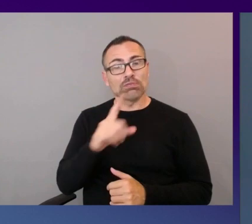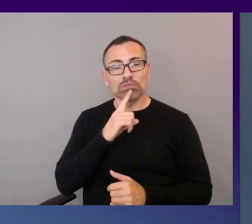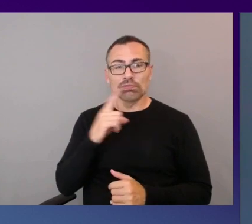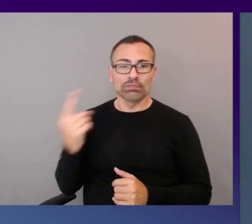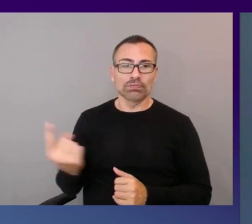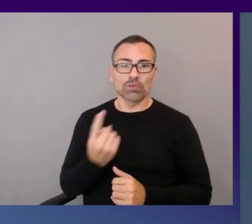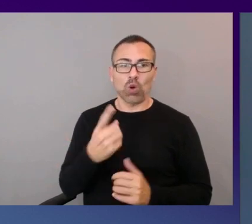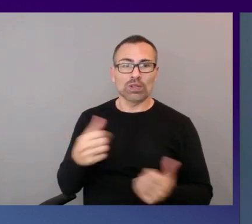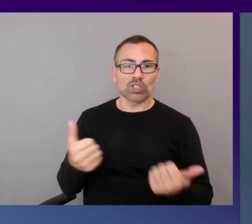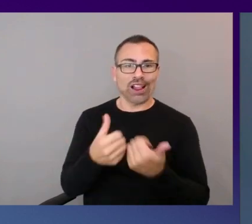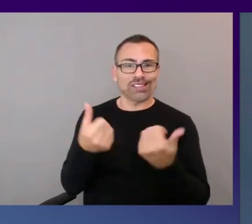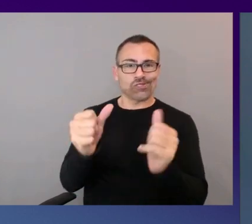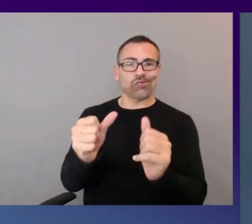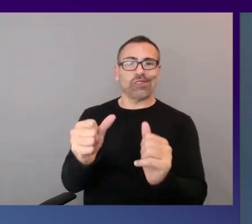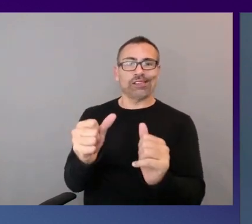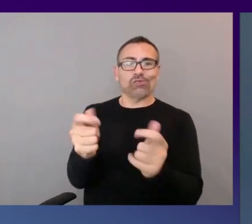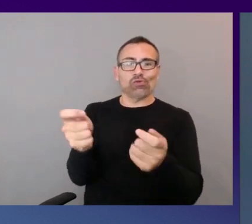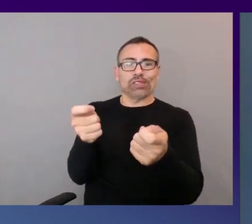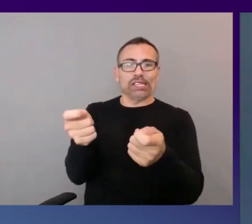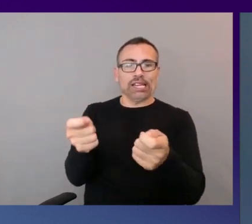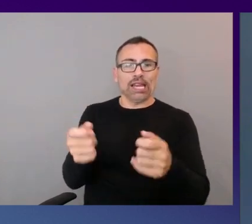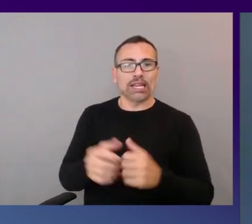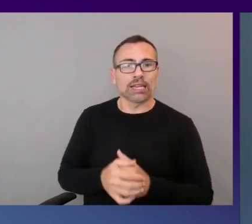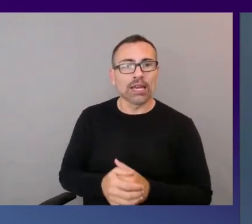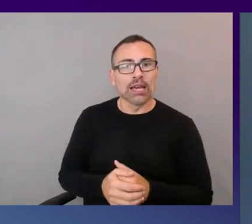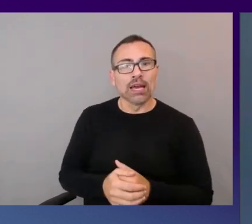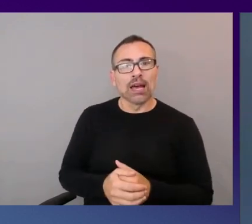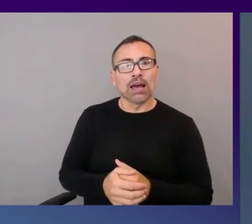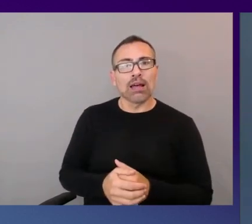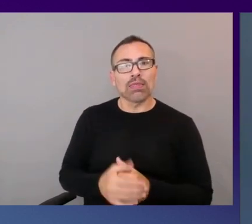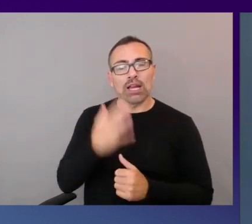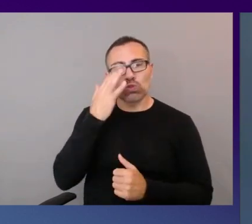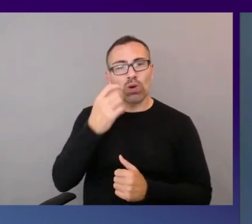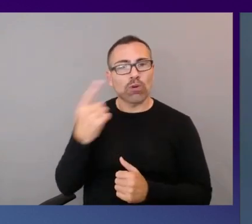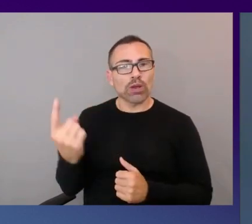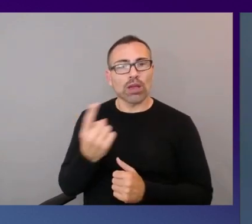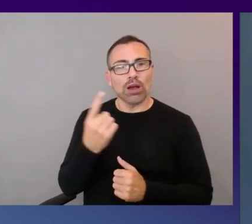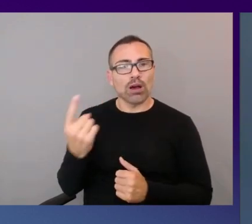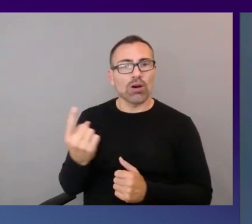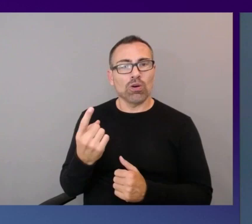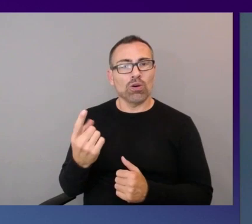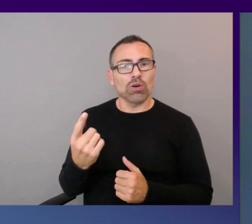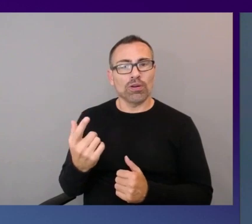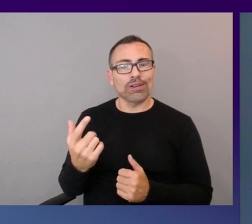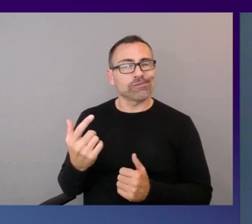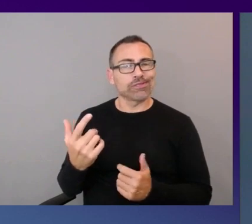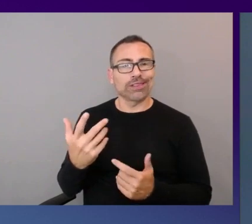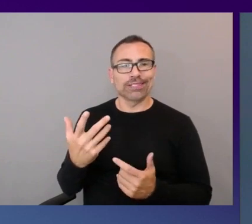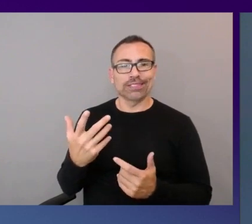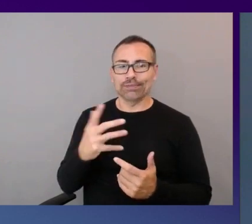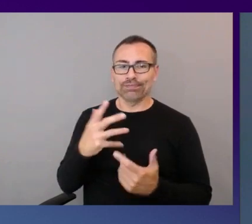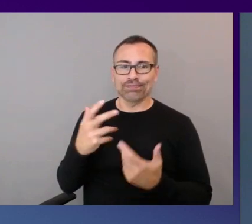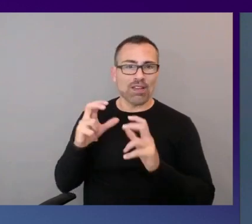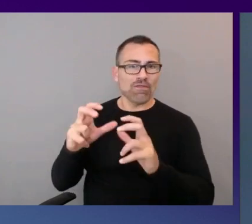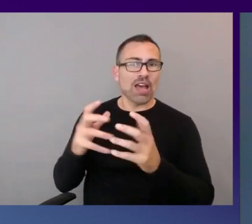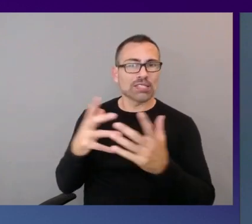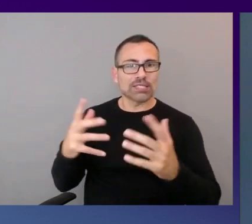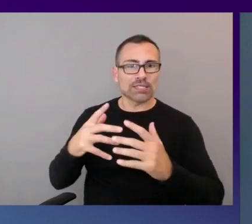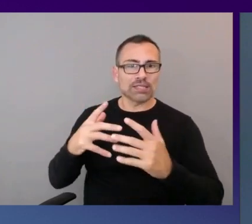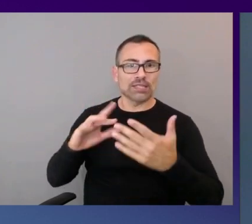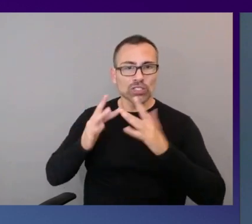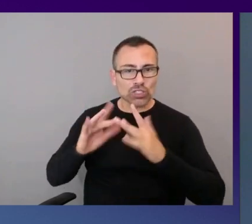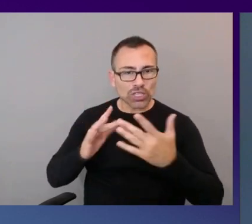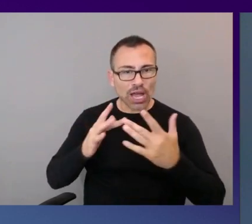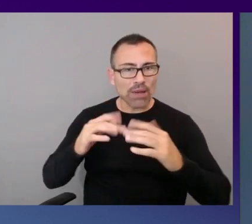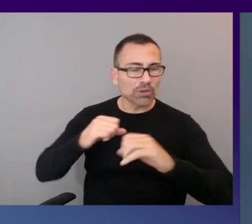able to contain, right? This is why we already have so much in the way of cybersecurity practices and other things that